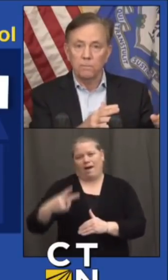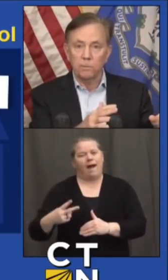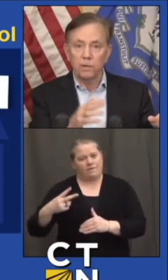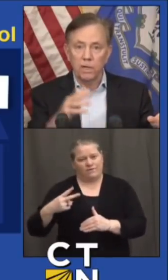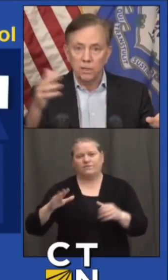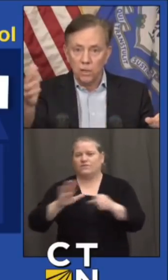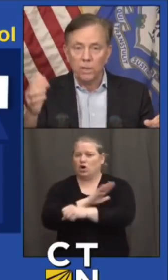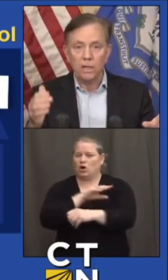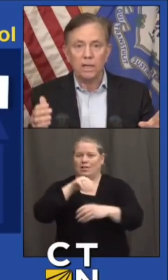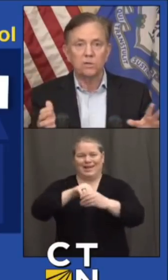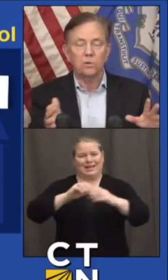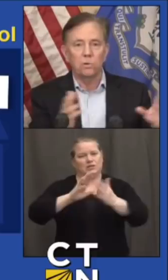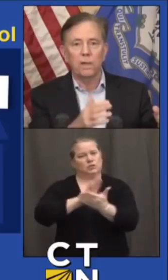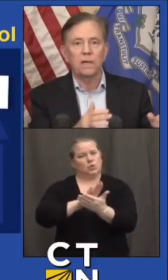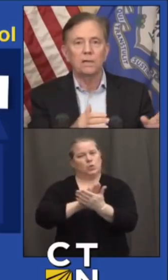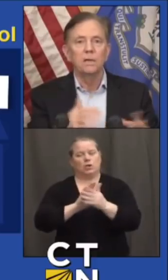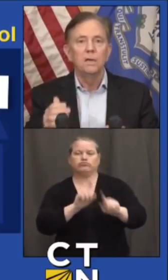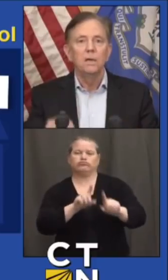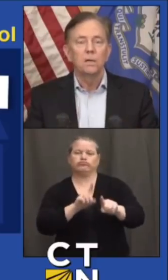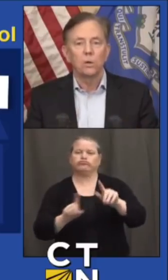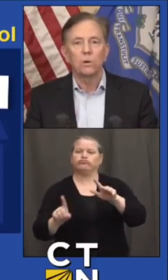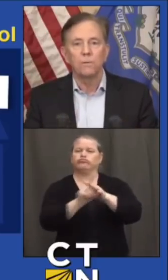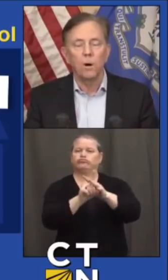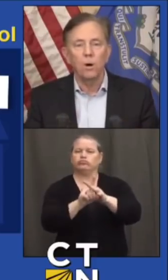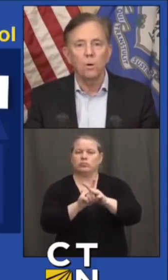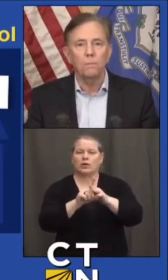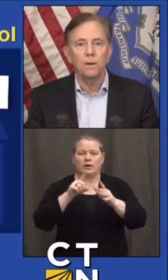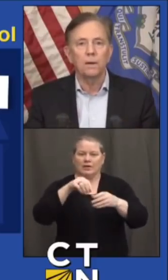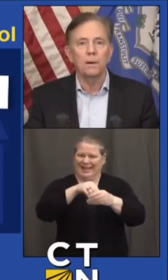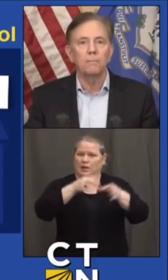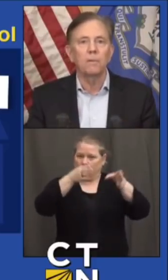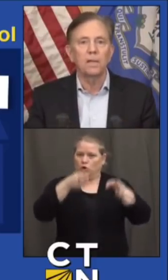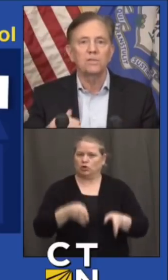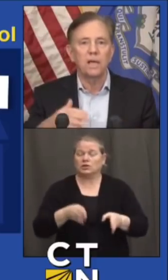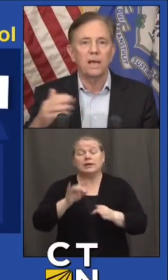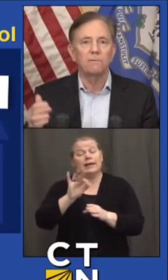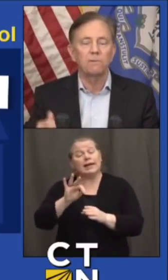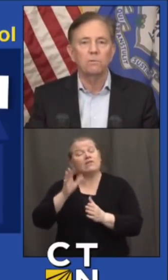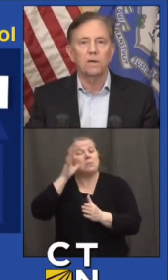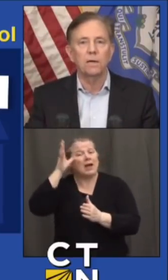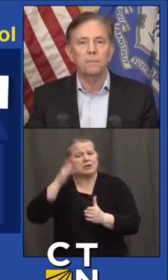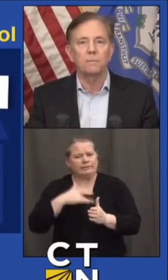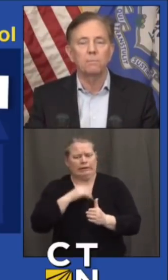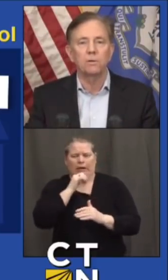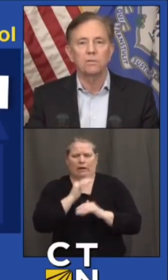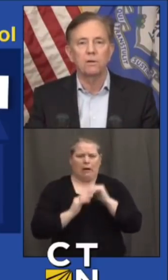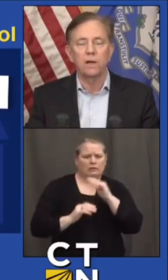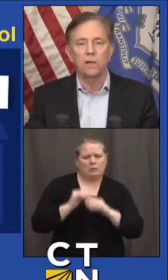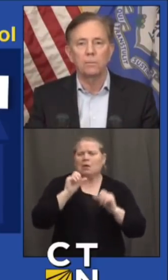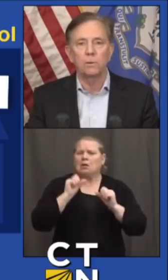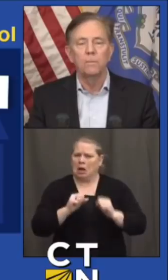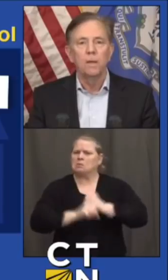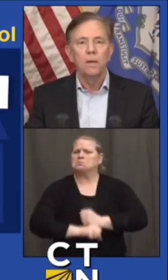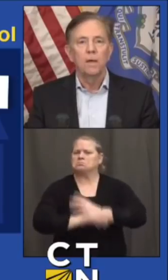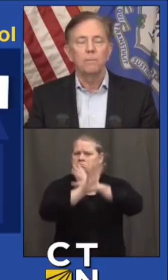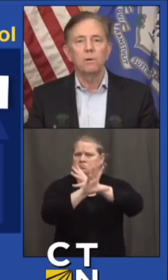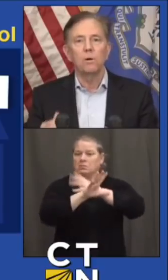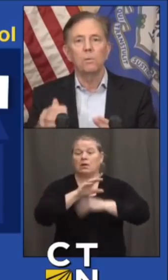feel comfortable with their kid going to that school, they can learn from home, but at least they have full-time in-person